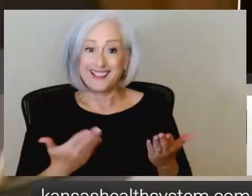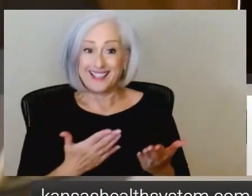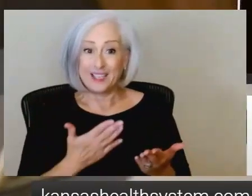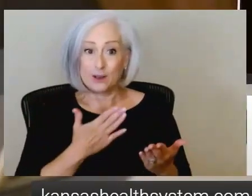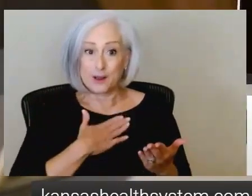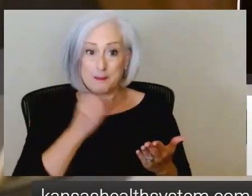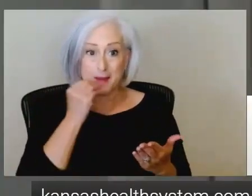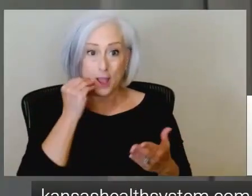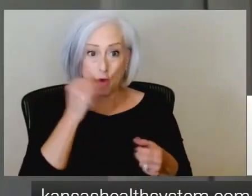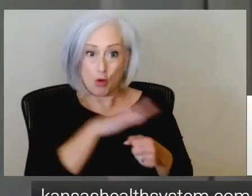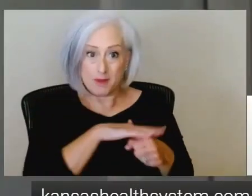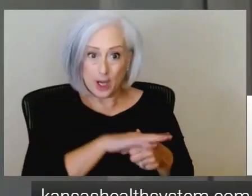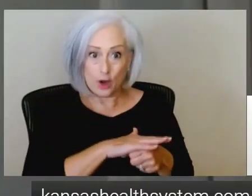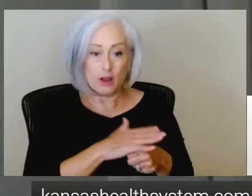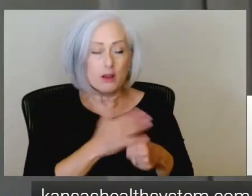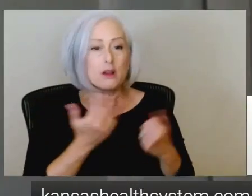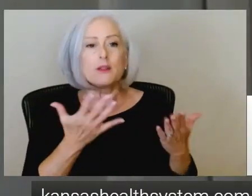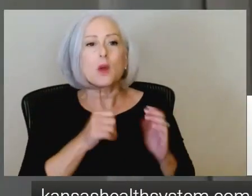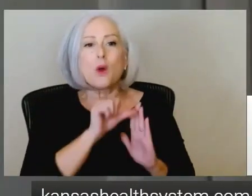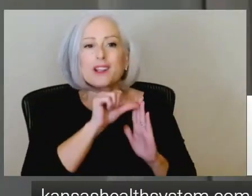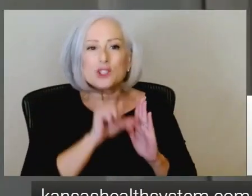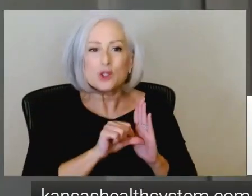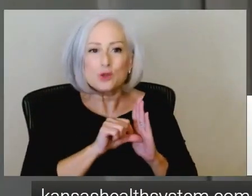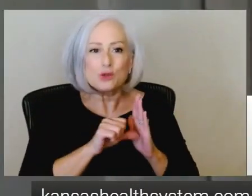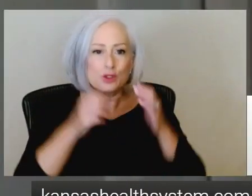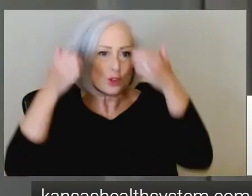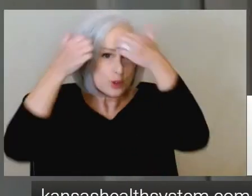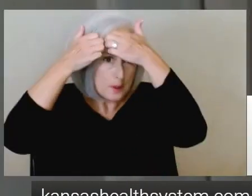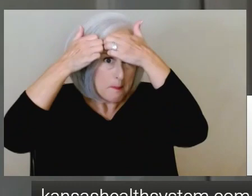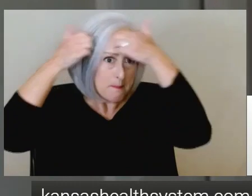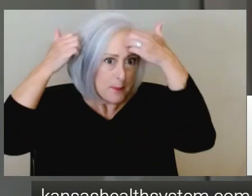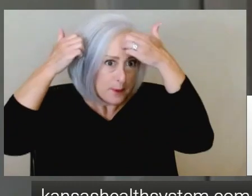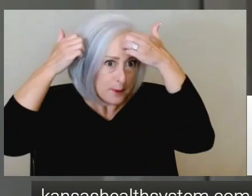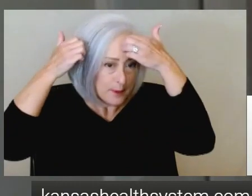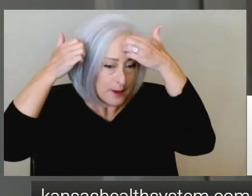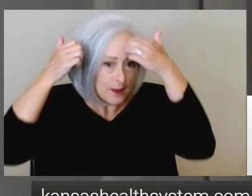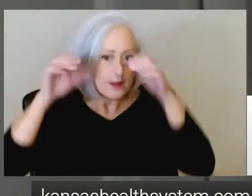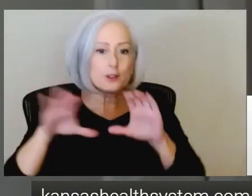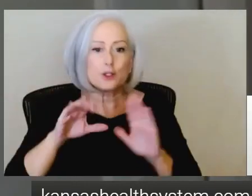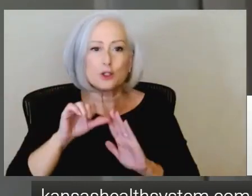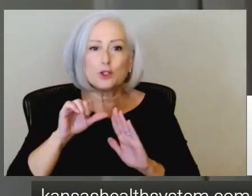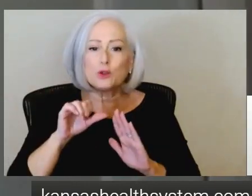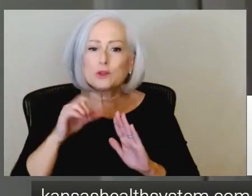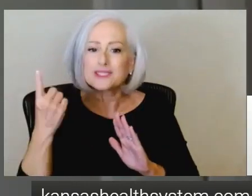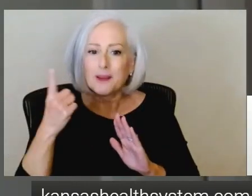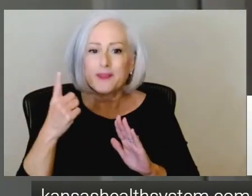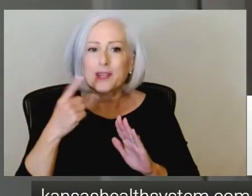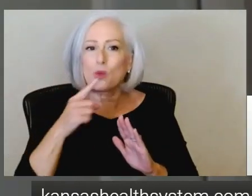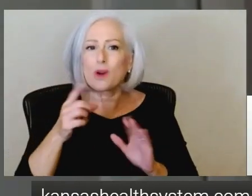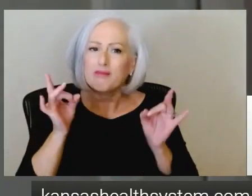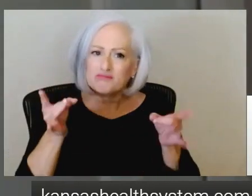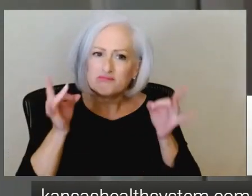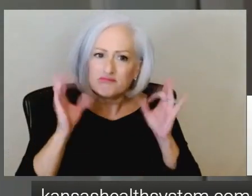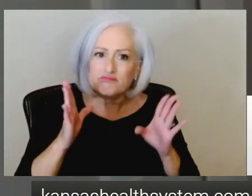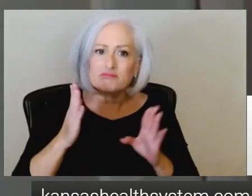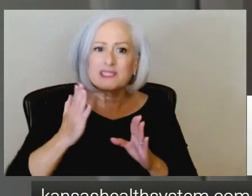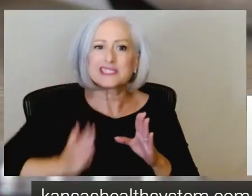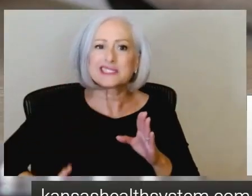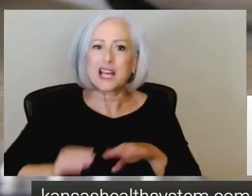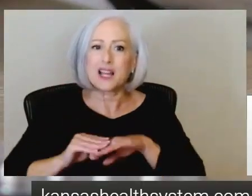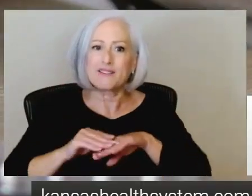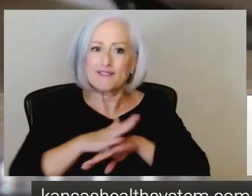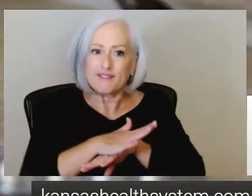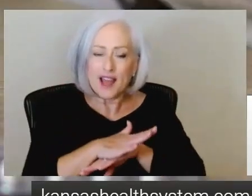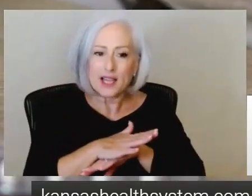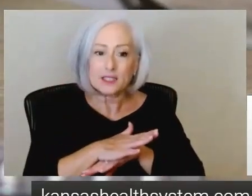head and do a surgery that there was some terrible side effects. I could have